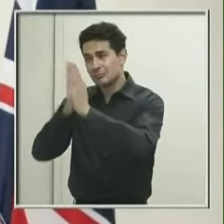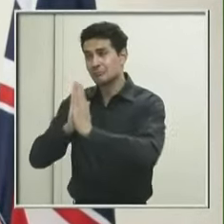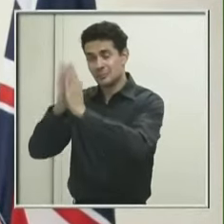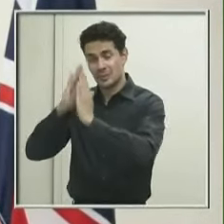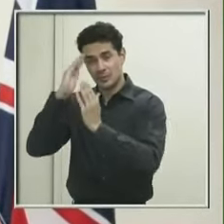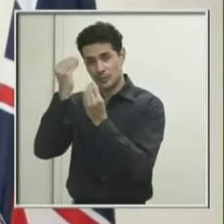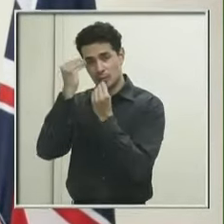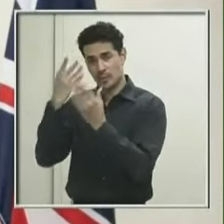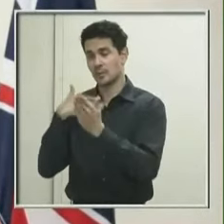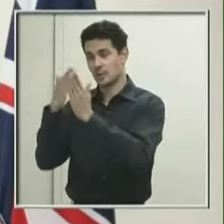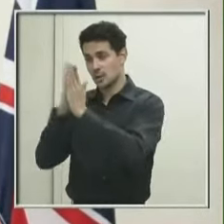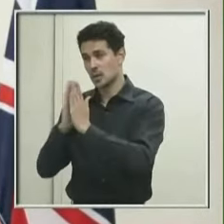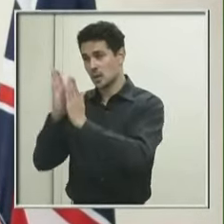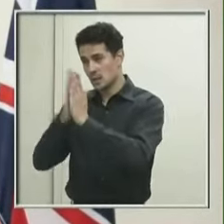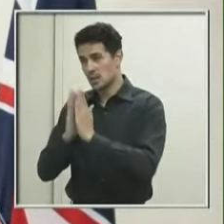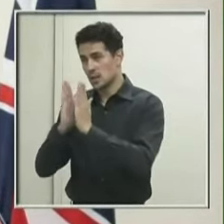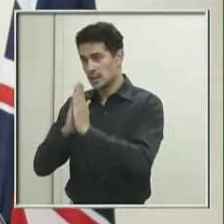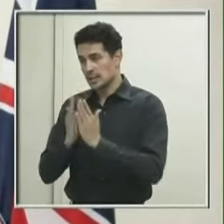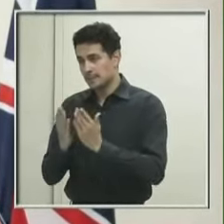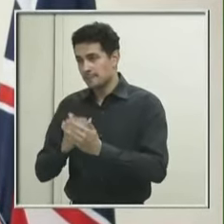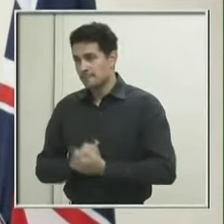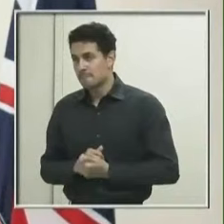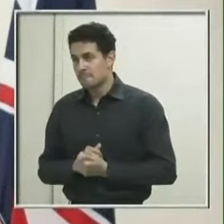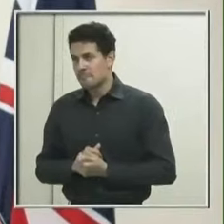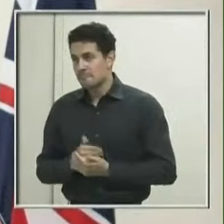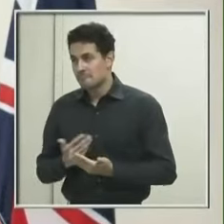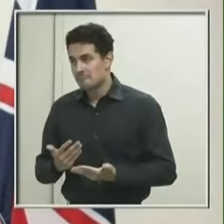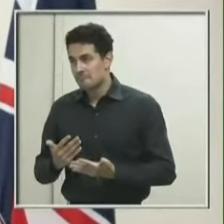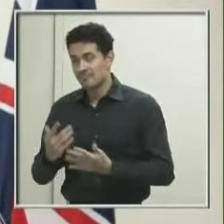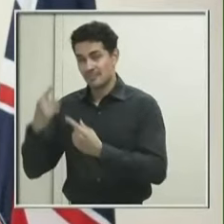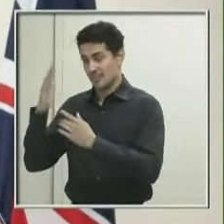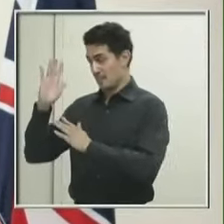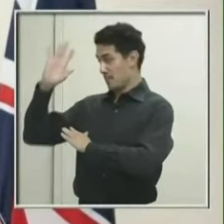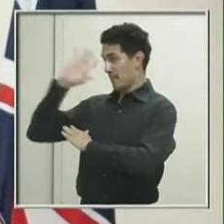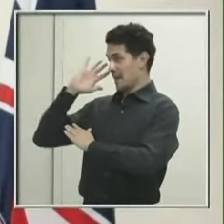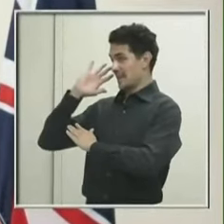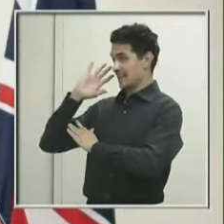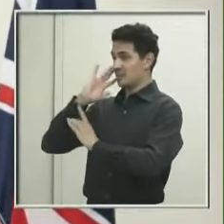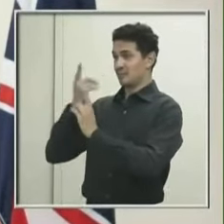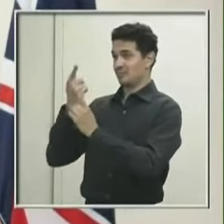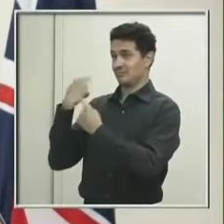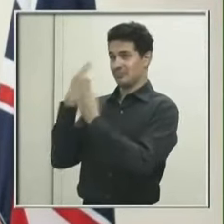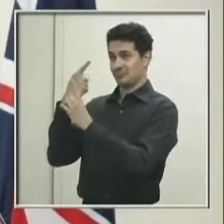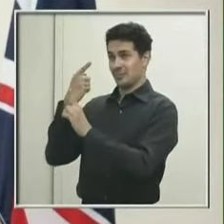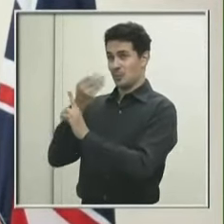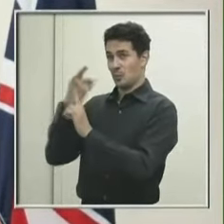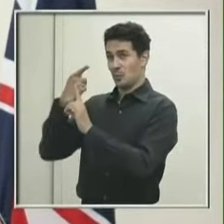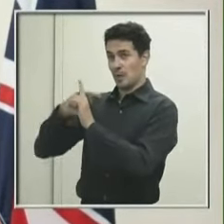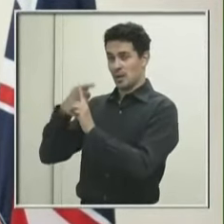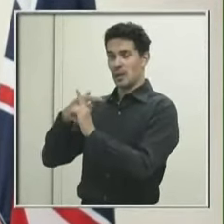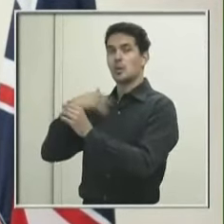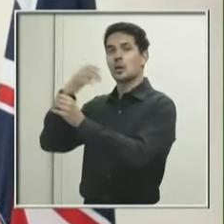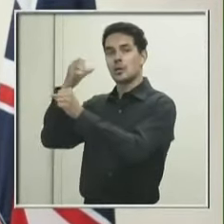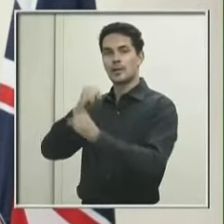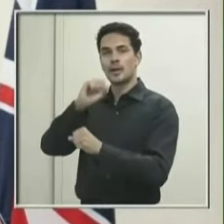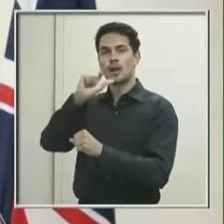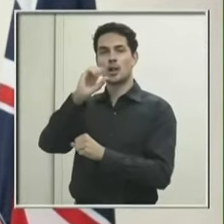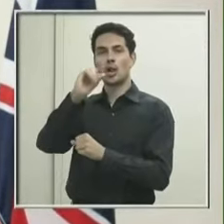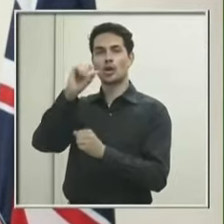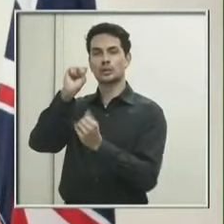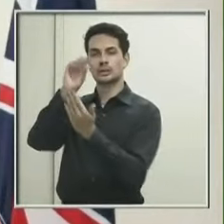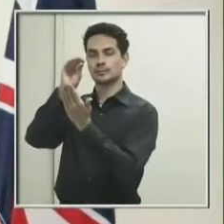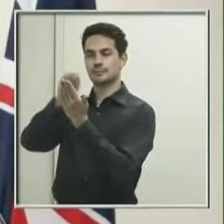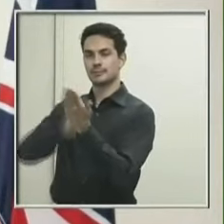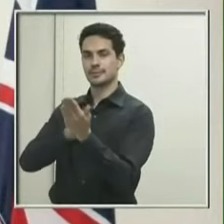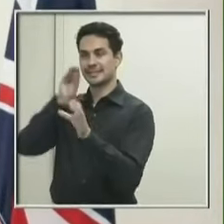information. We have, just in the past few months, we received some logs from those people who were in